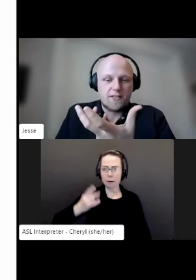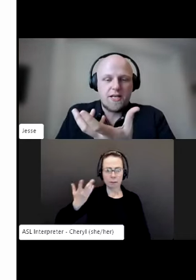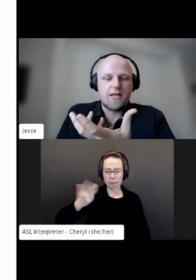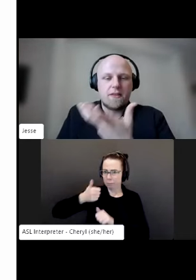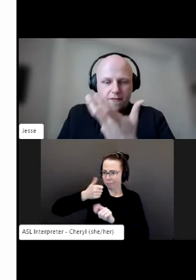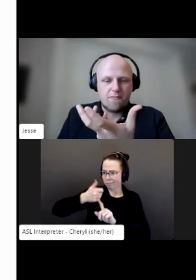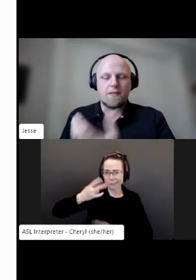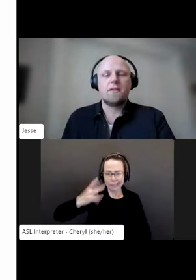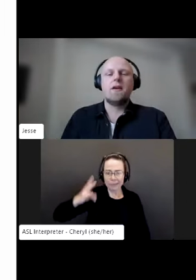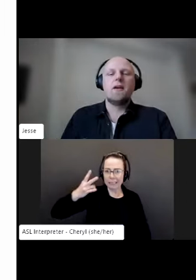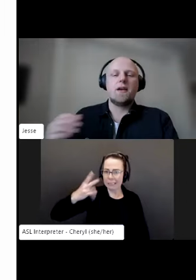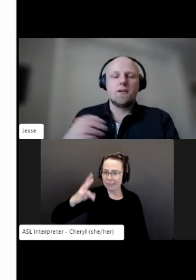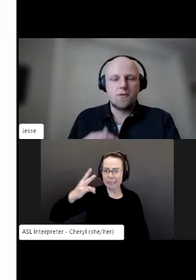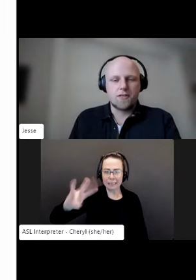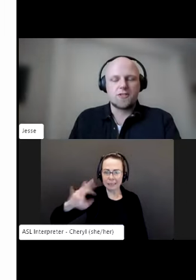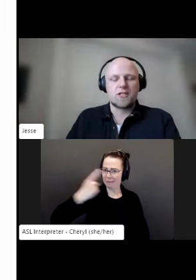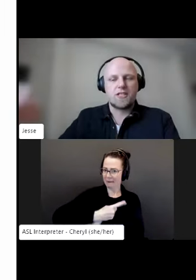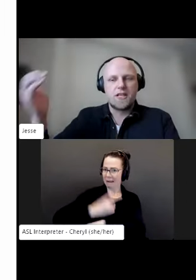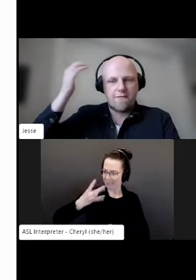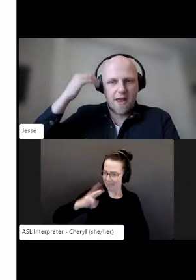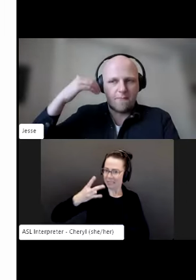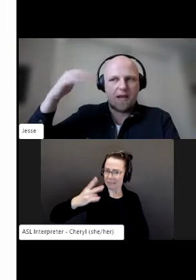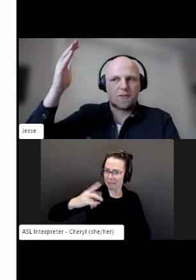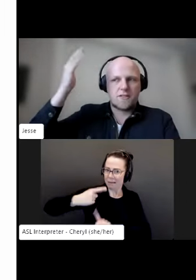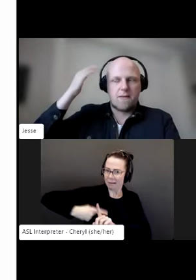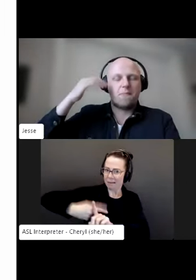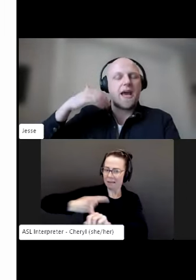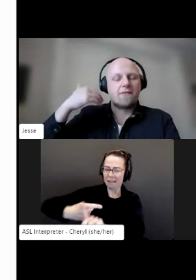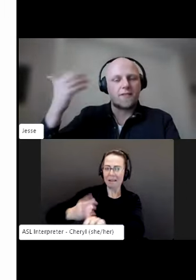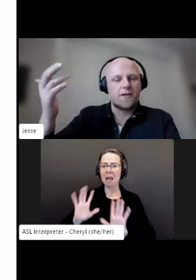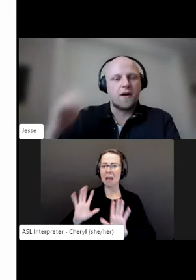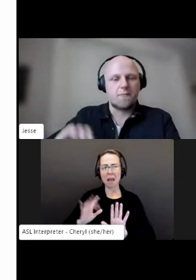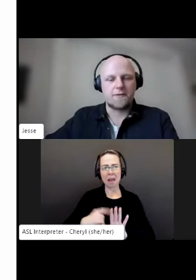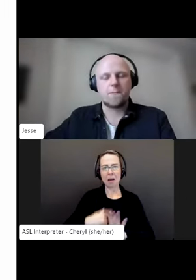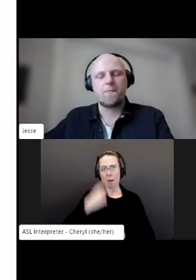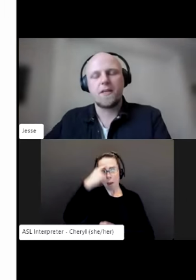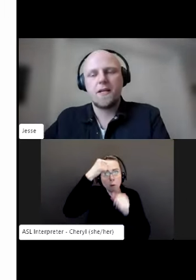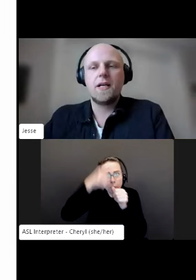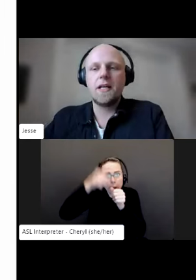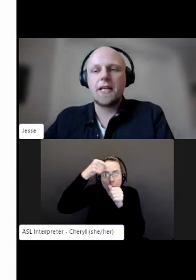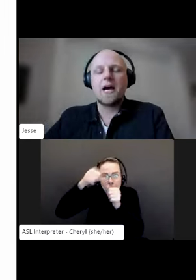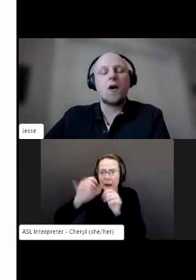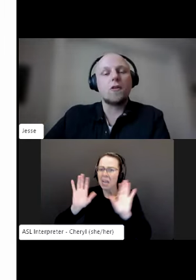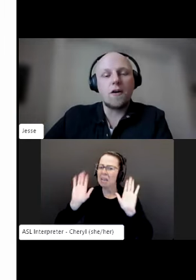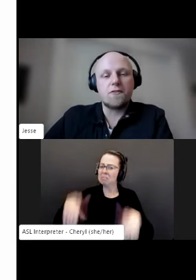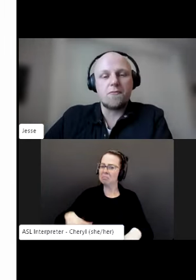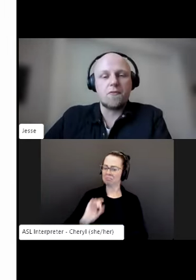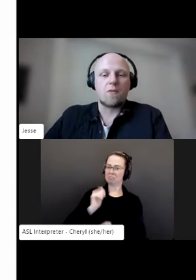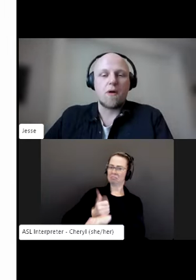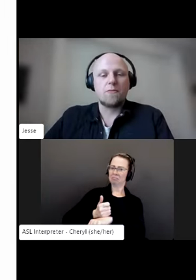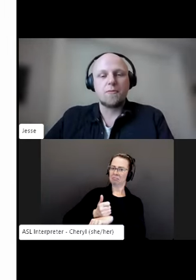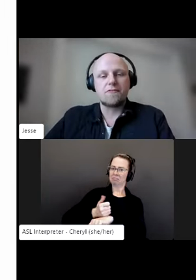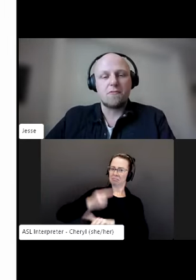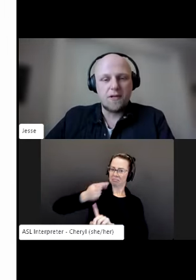the 17th every month, you can just save that mental step by having this automated. Now, a lot of you